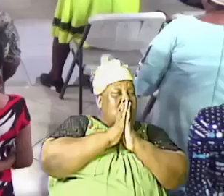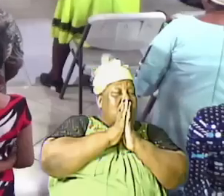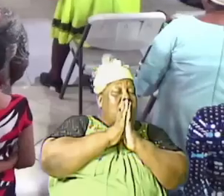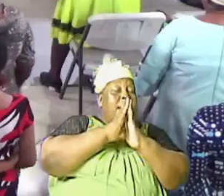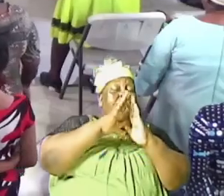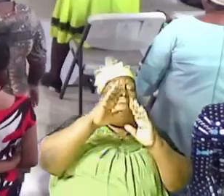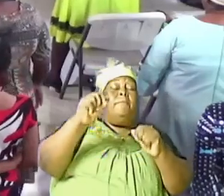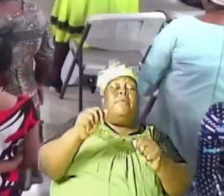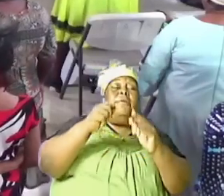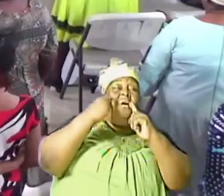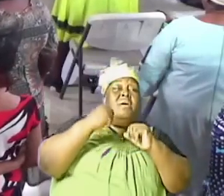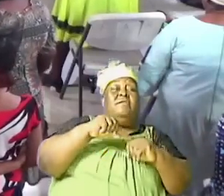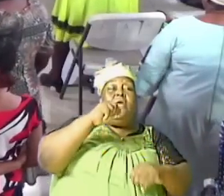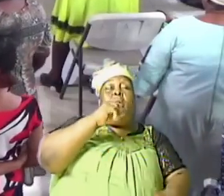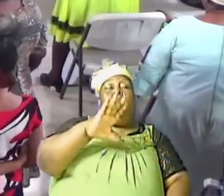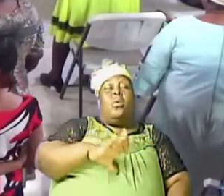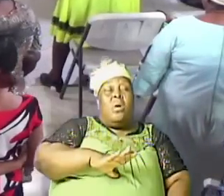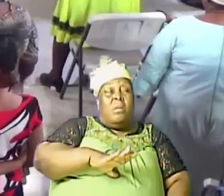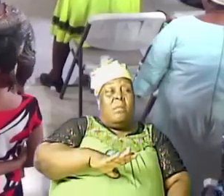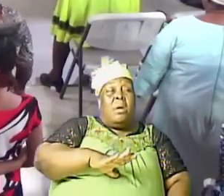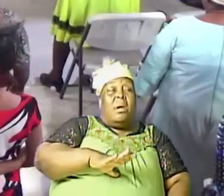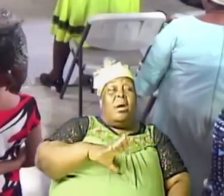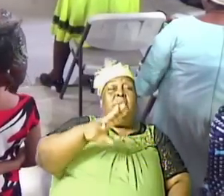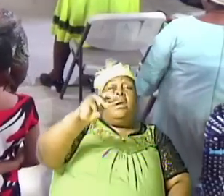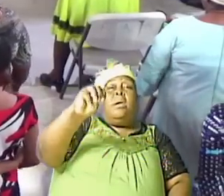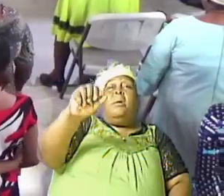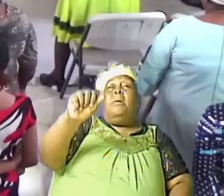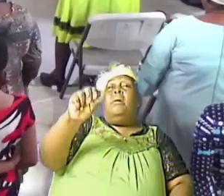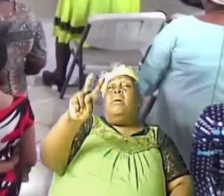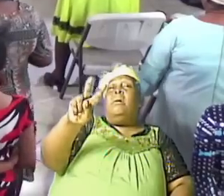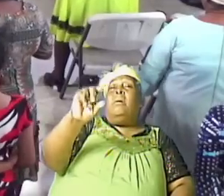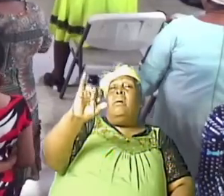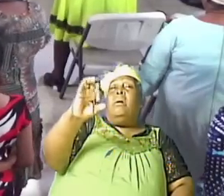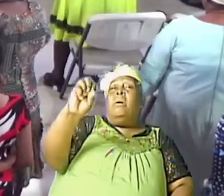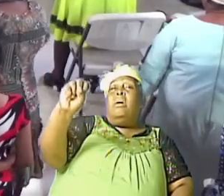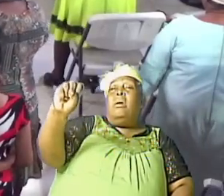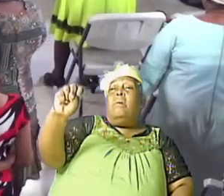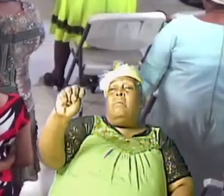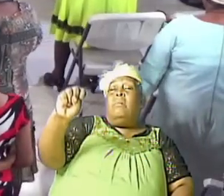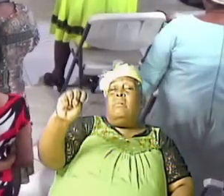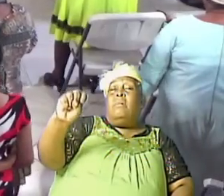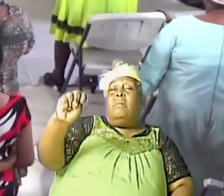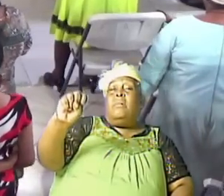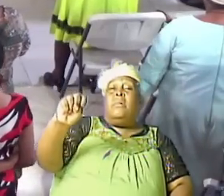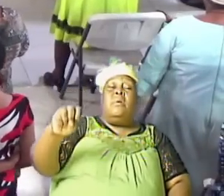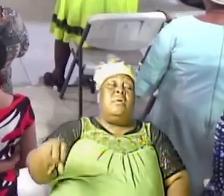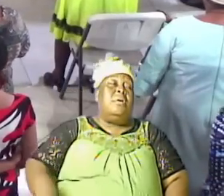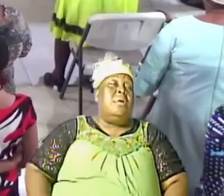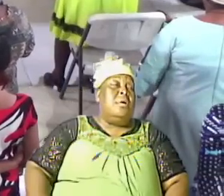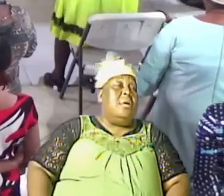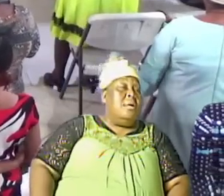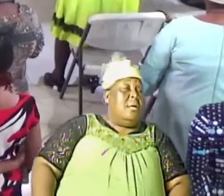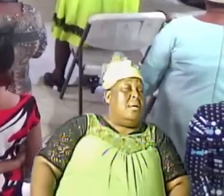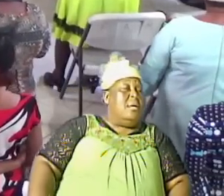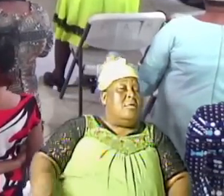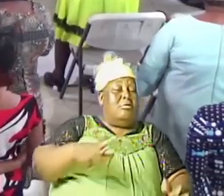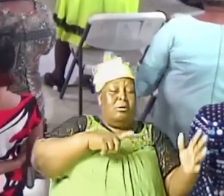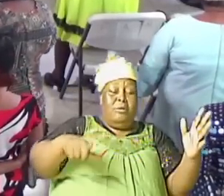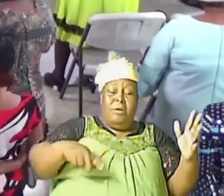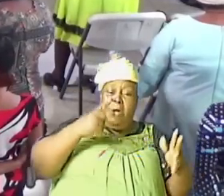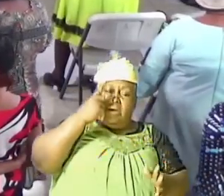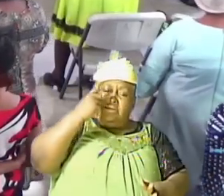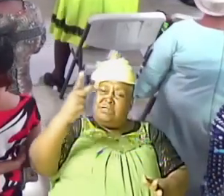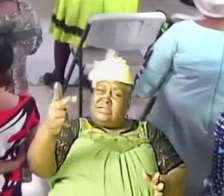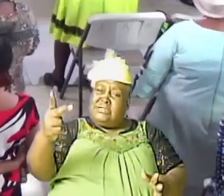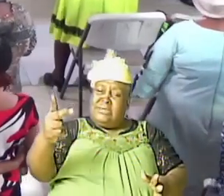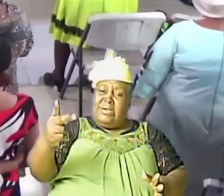Mavis, who is in the hospital overseas in a coma. Saints of God, the Lord said these requests before they were